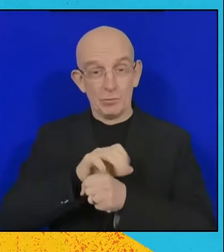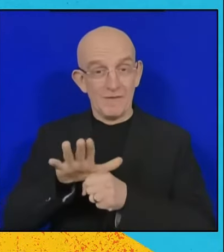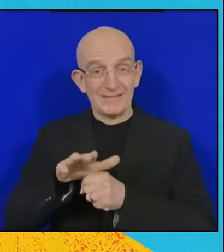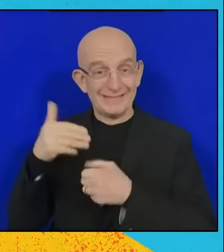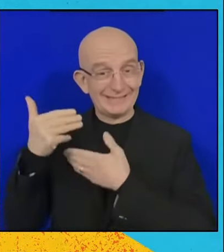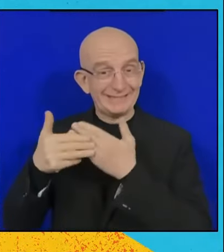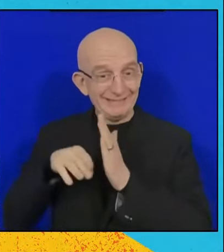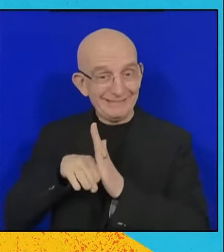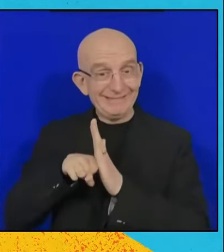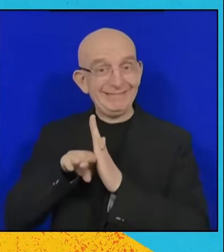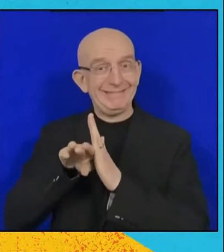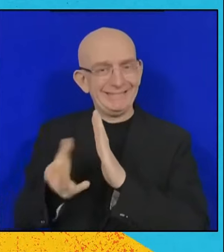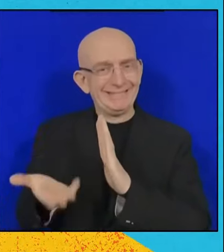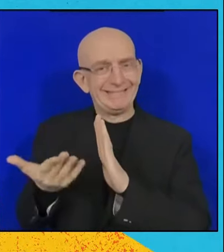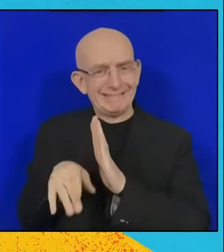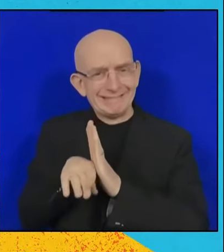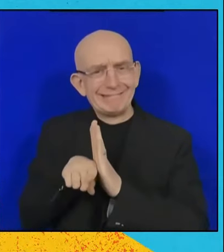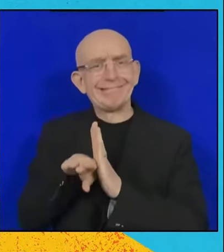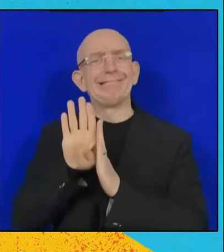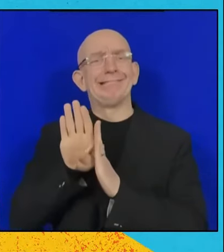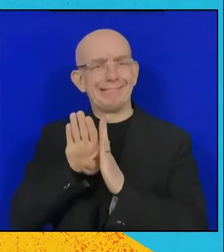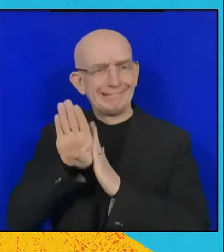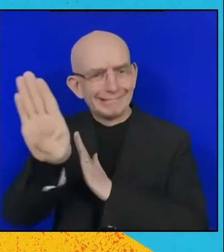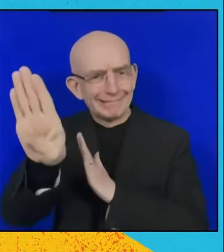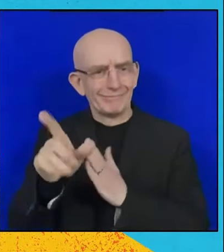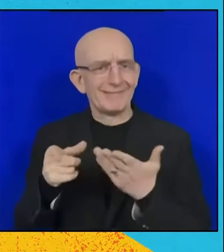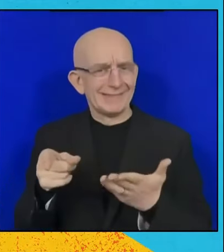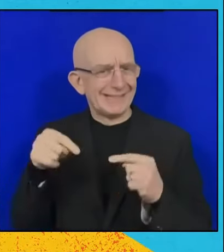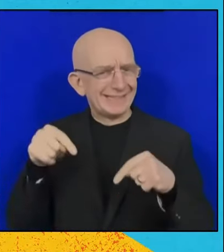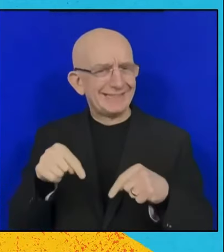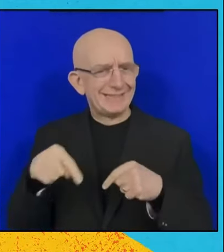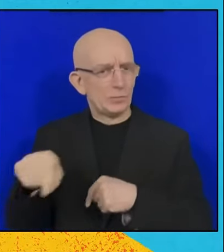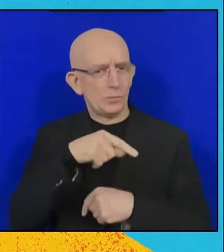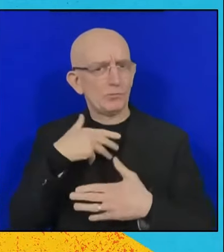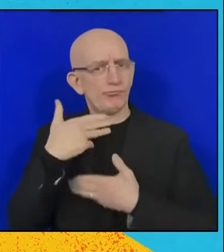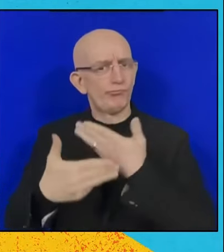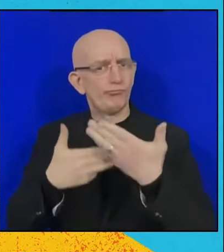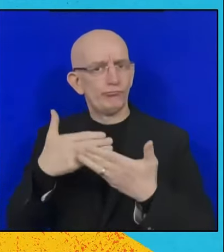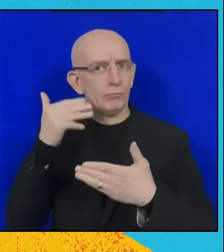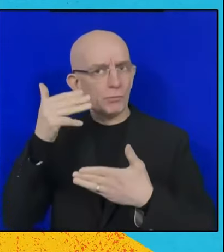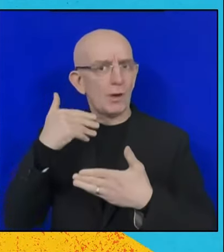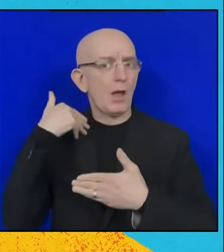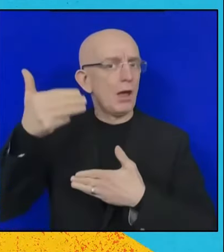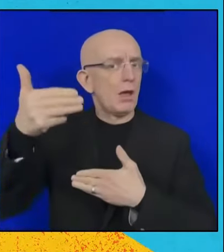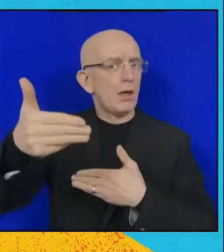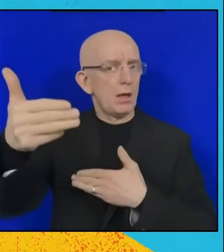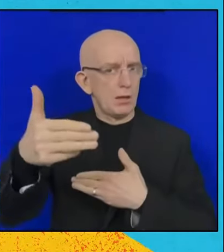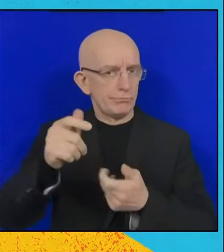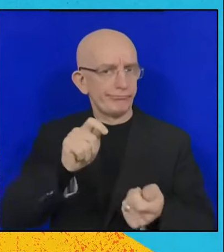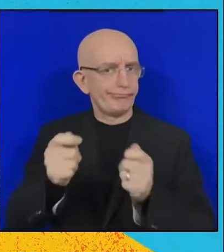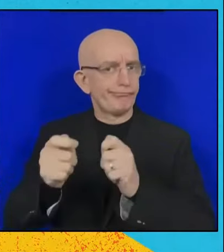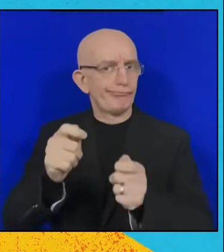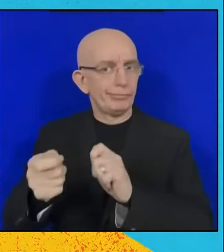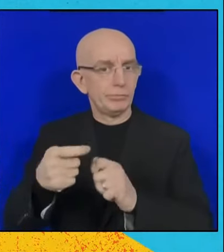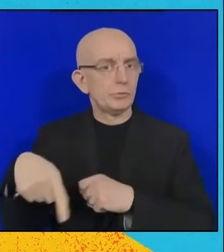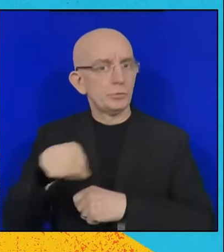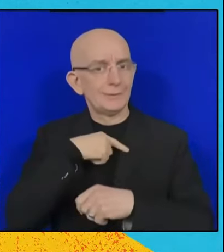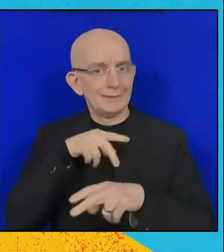future. We're looking forward to your ideas, recommendations, and solutions for a better, more peaceful, and